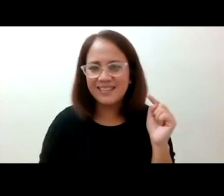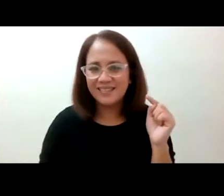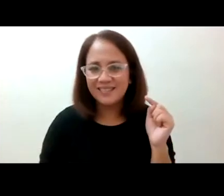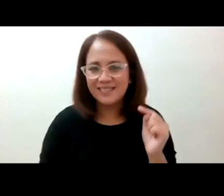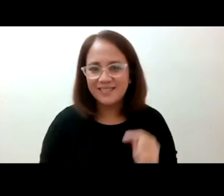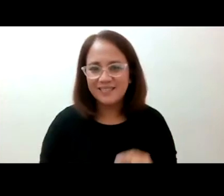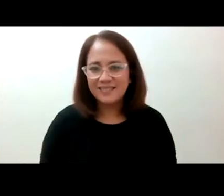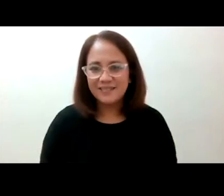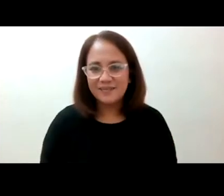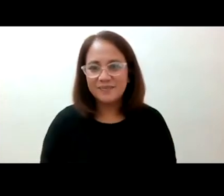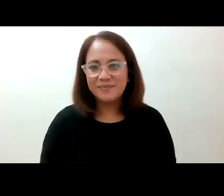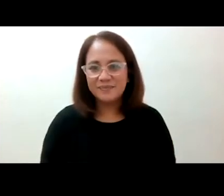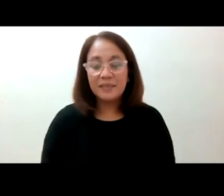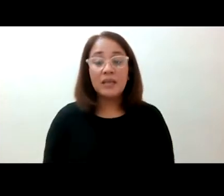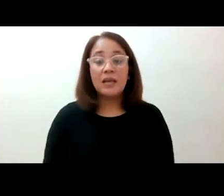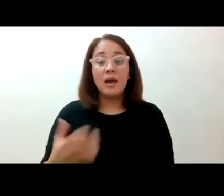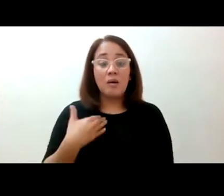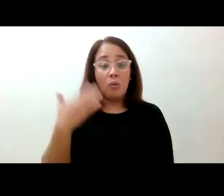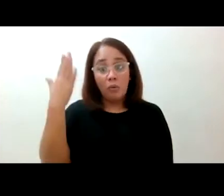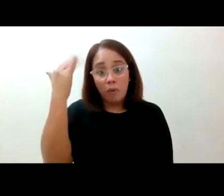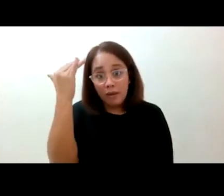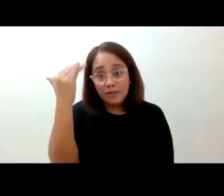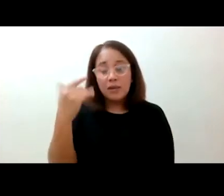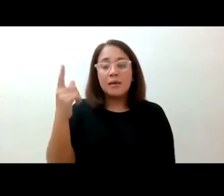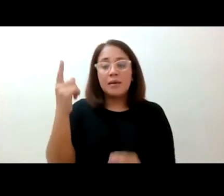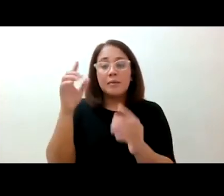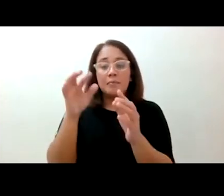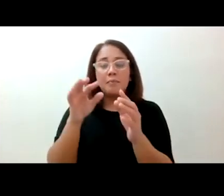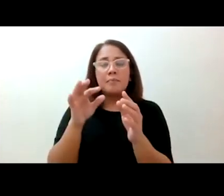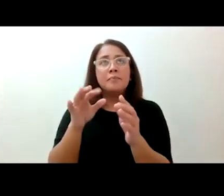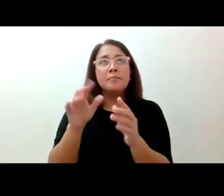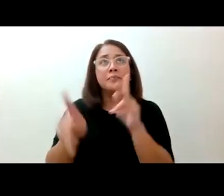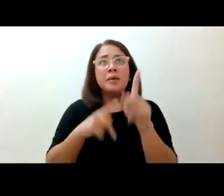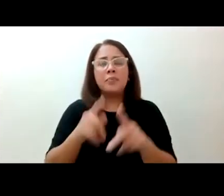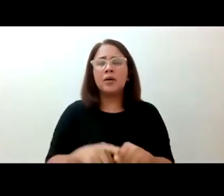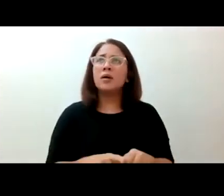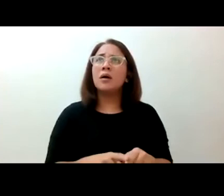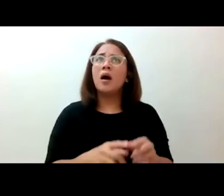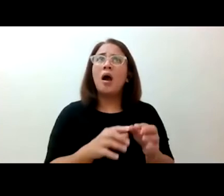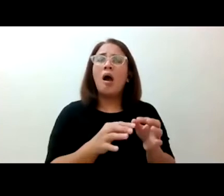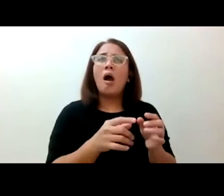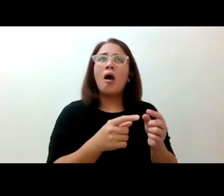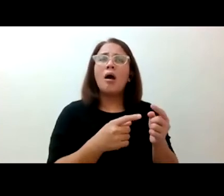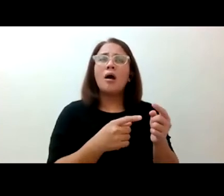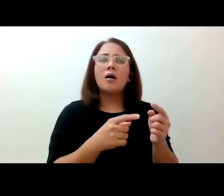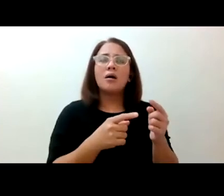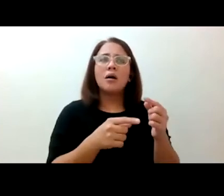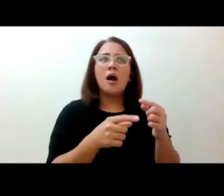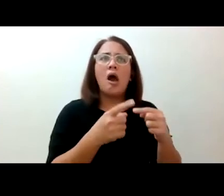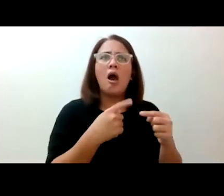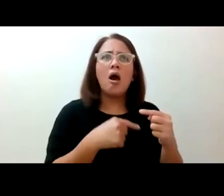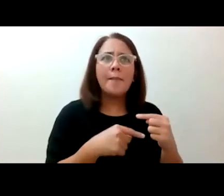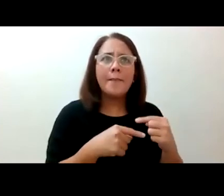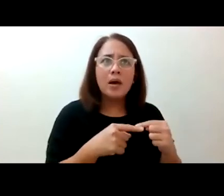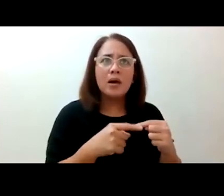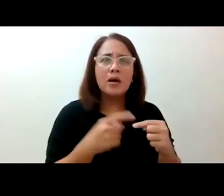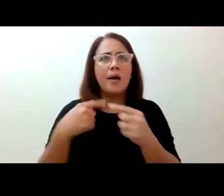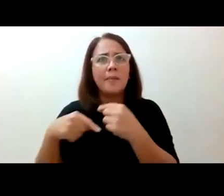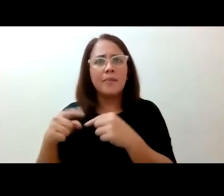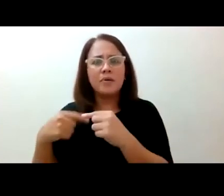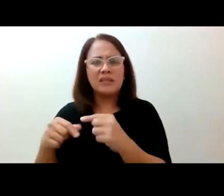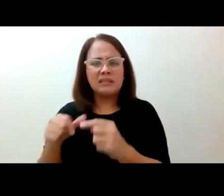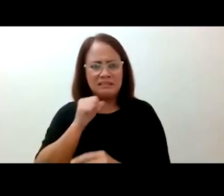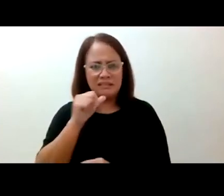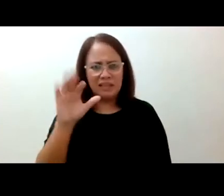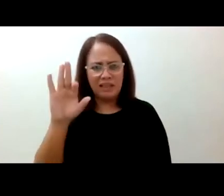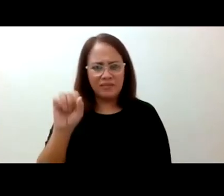Okay, because people will tend to sign in the order of speech, which is not FSL. Okay. Sorry, I had